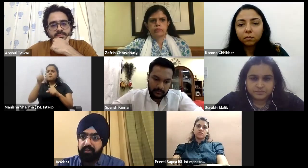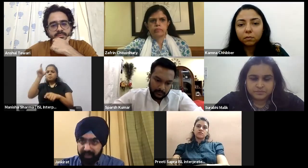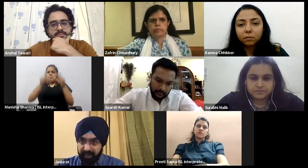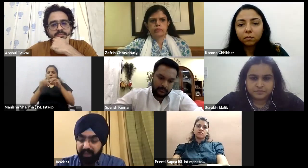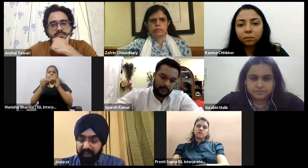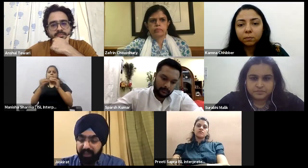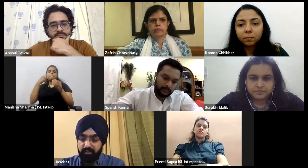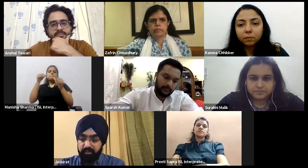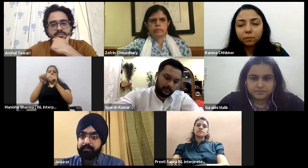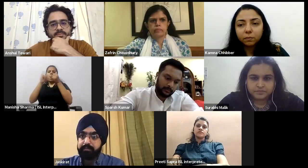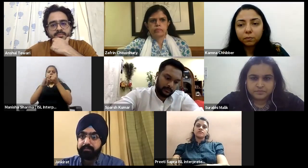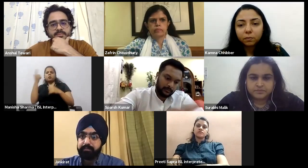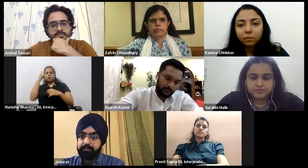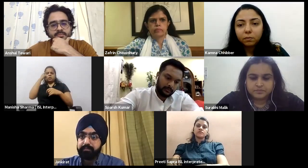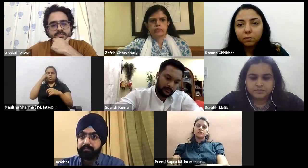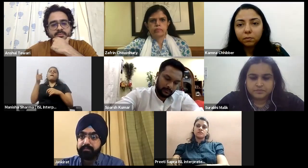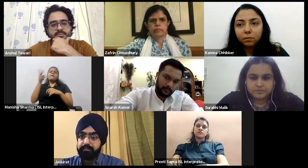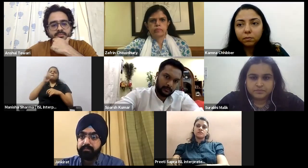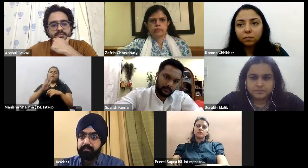is traveling at the pace that it is right now.